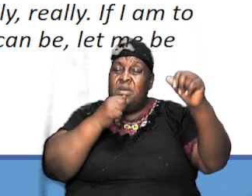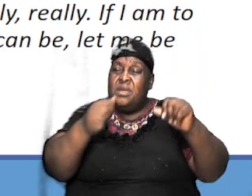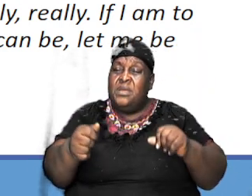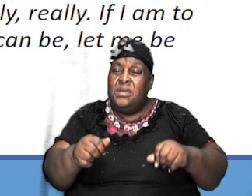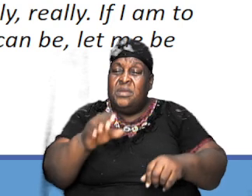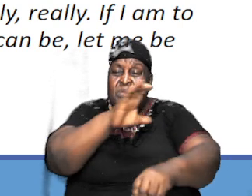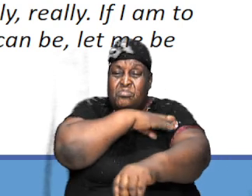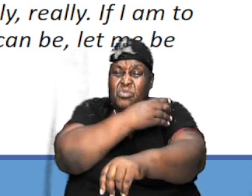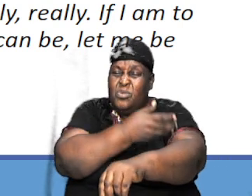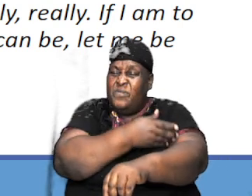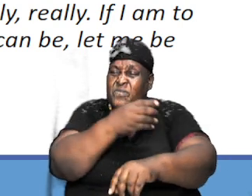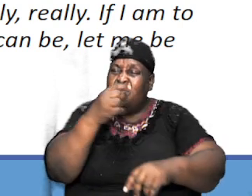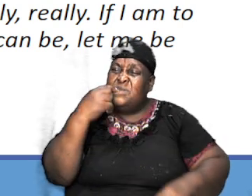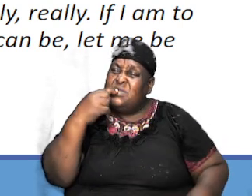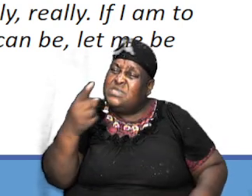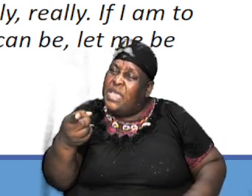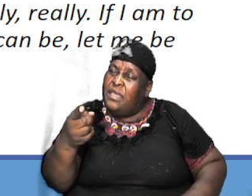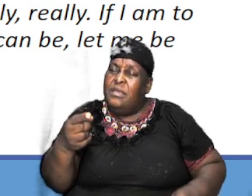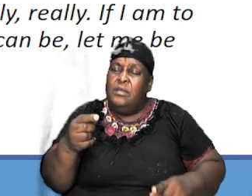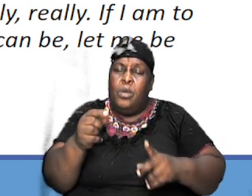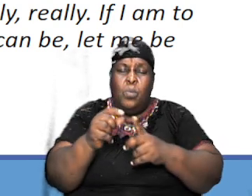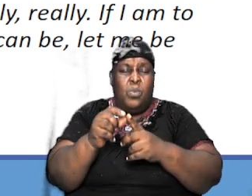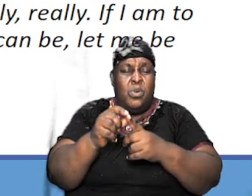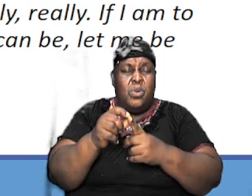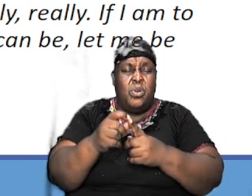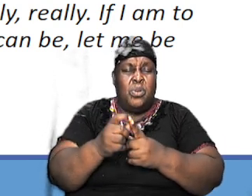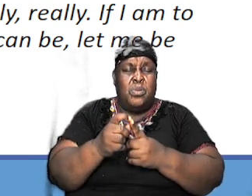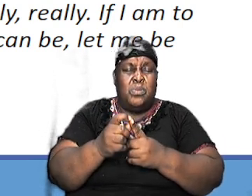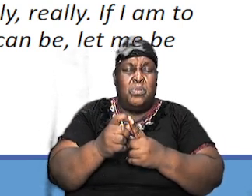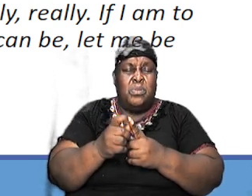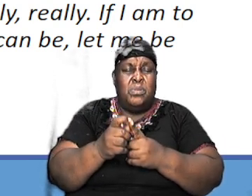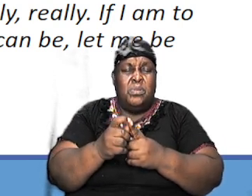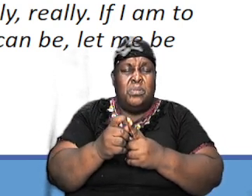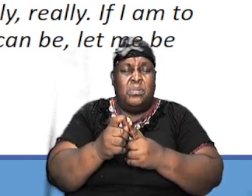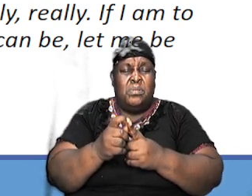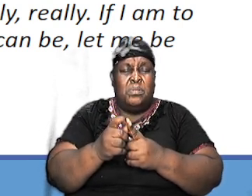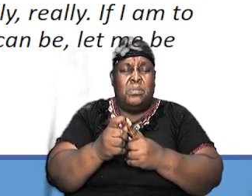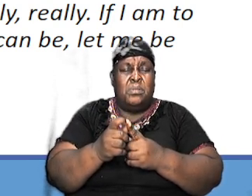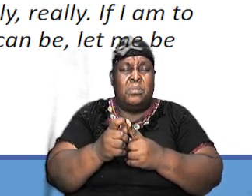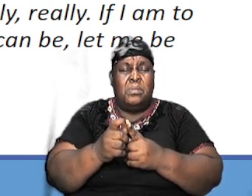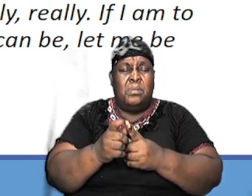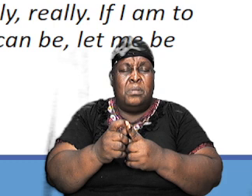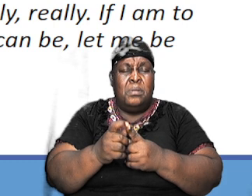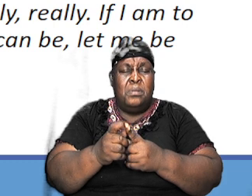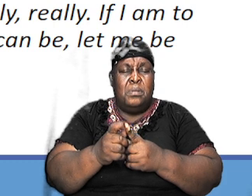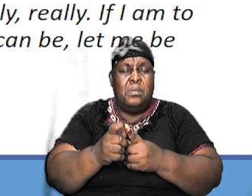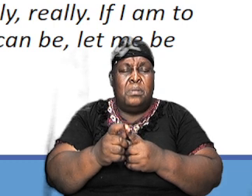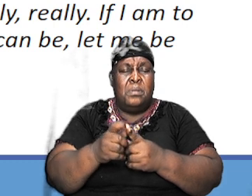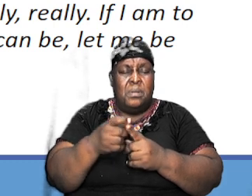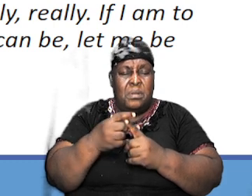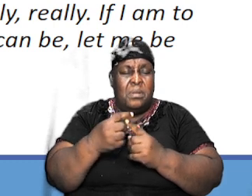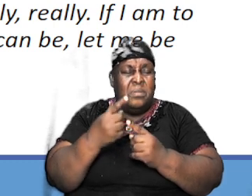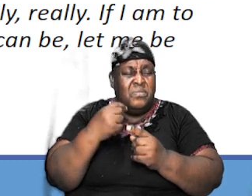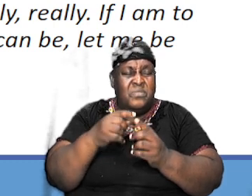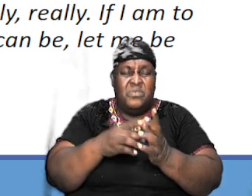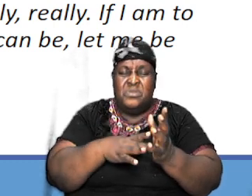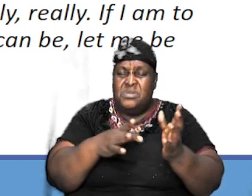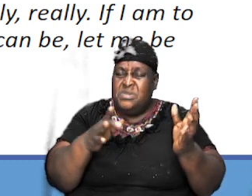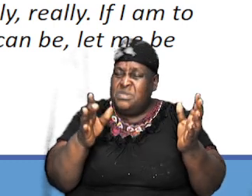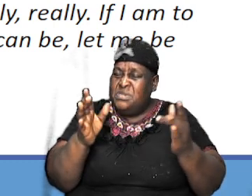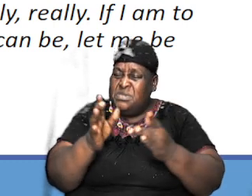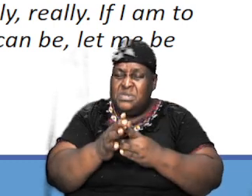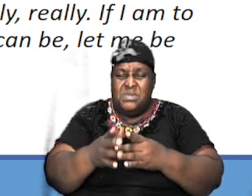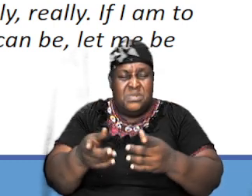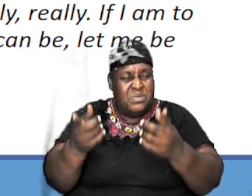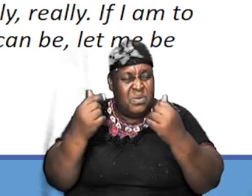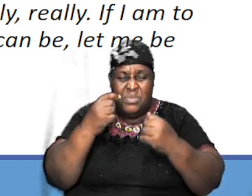it's a powerful phrase. It's a powerful word. It's a big word. And for Jesus to come